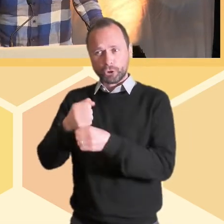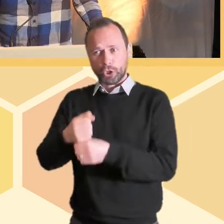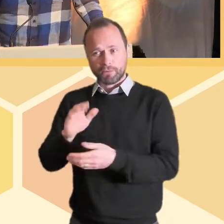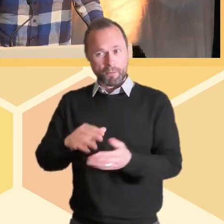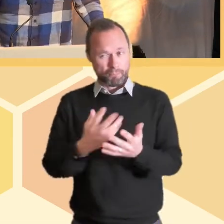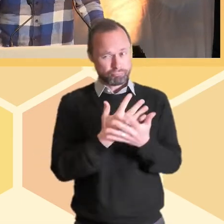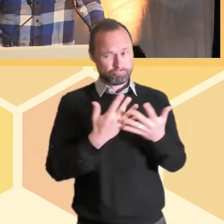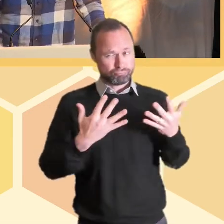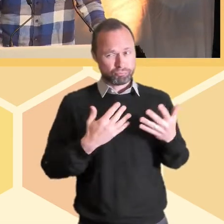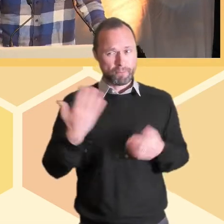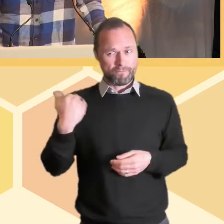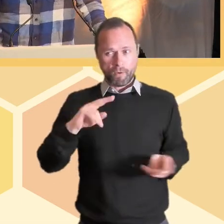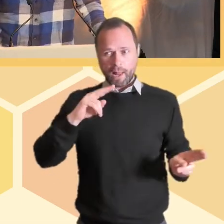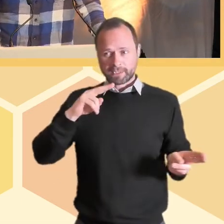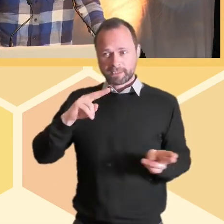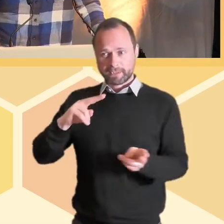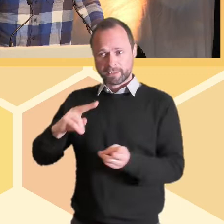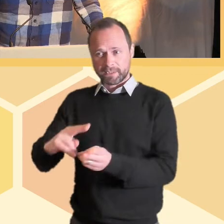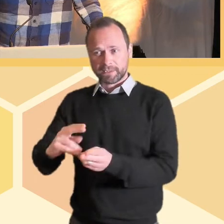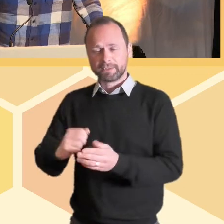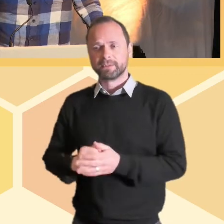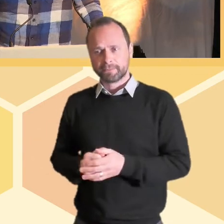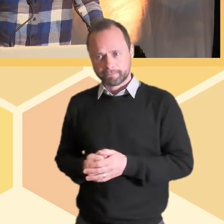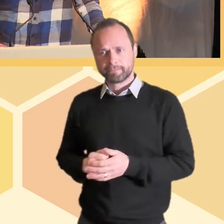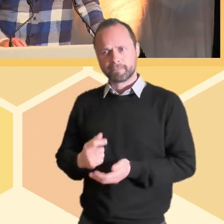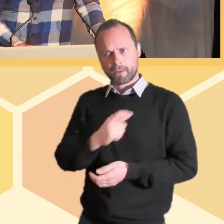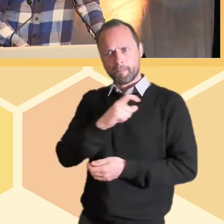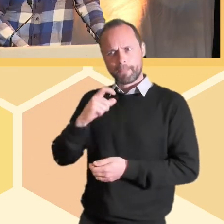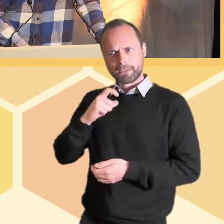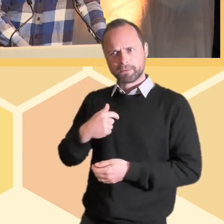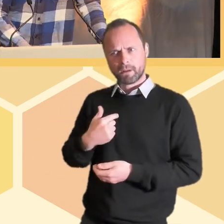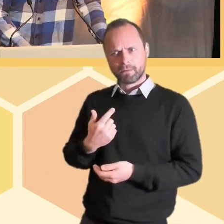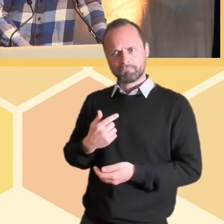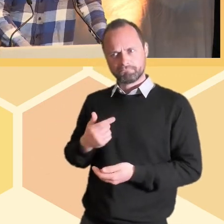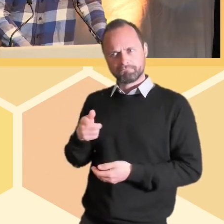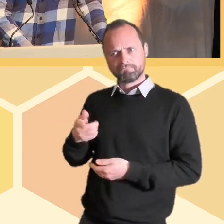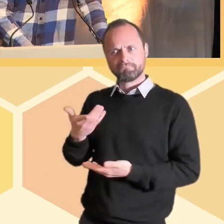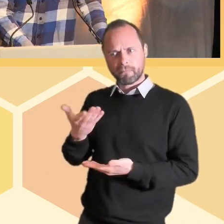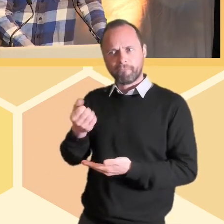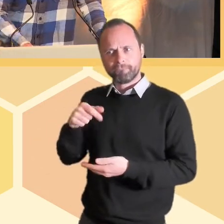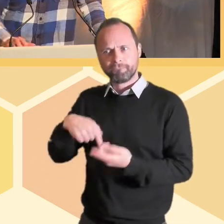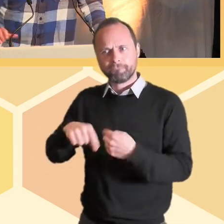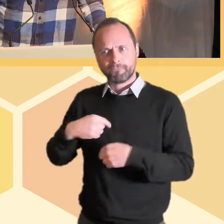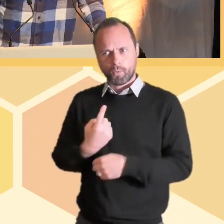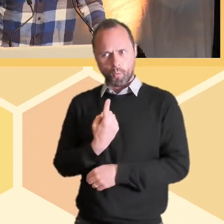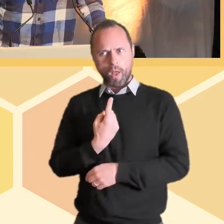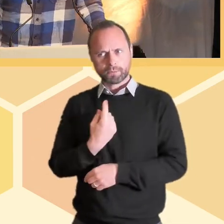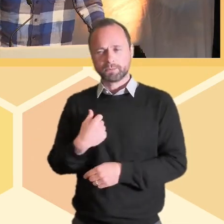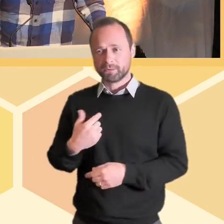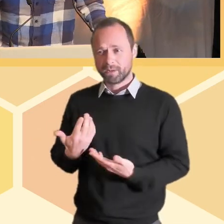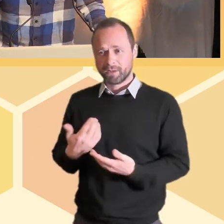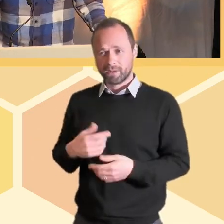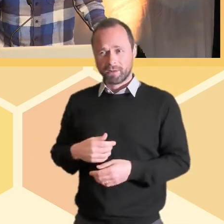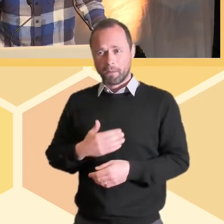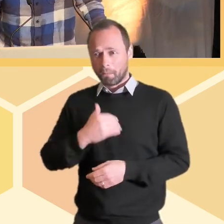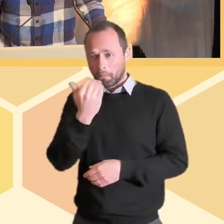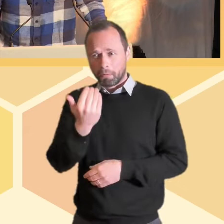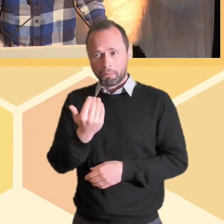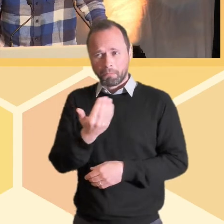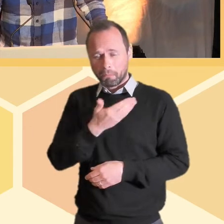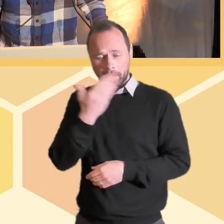minister still in the area. And I don't have a congregation or a church building. So my question